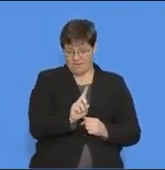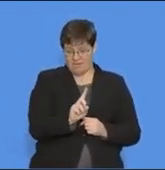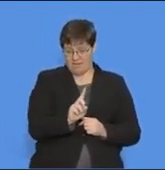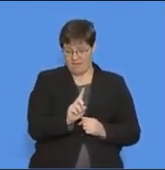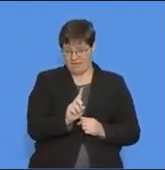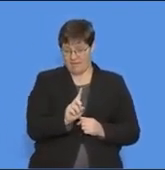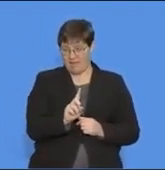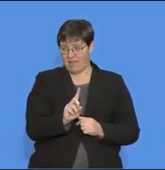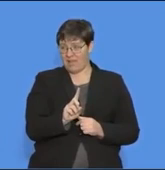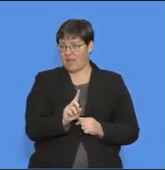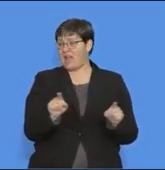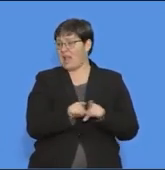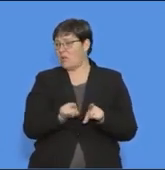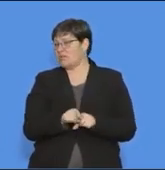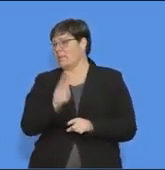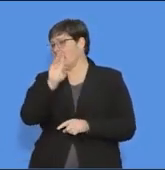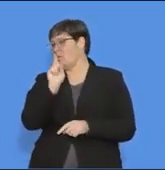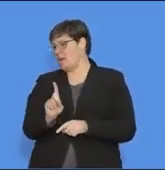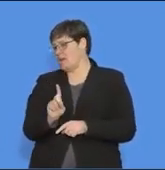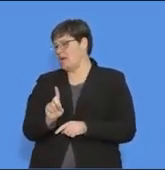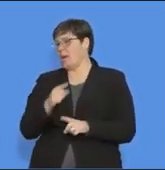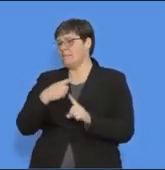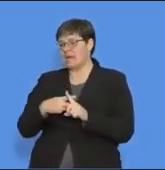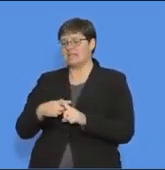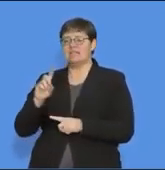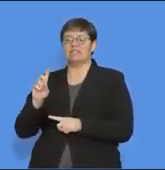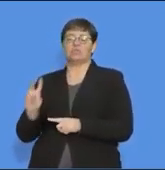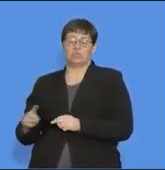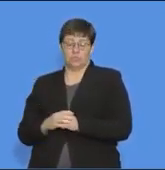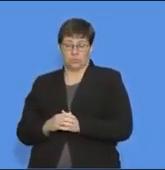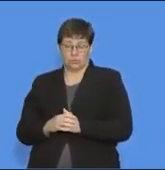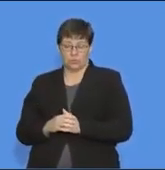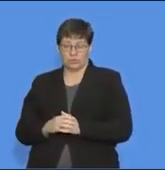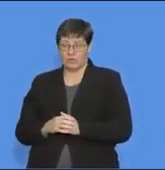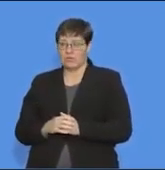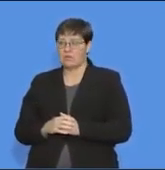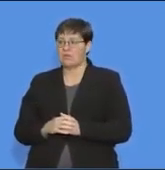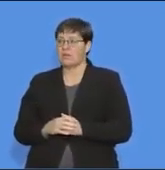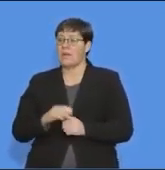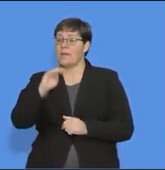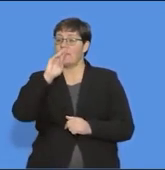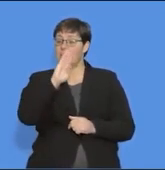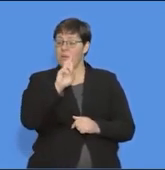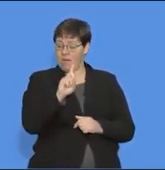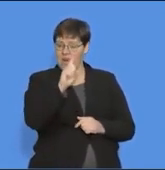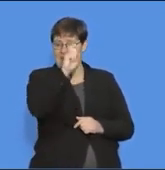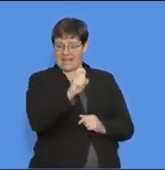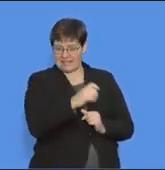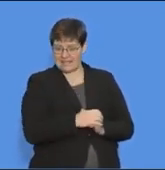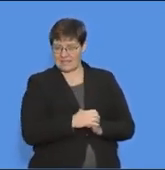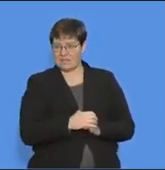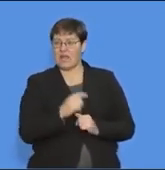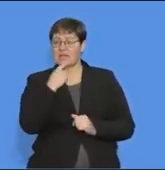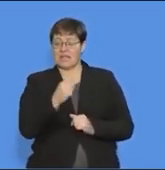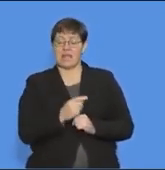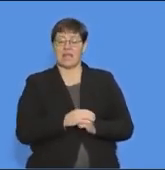O1 is actually equals to B1 plus D2. Firstly, we know that B1 is X, right?